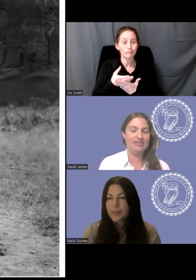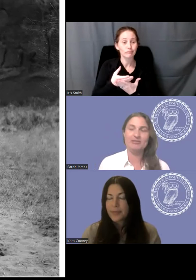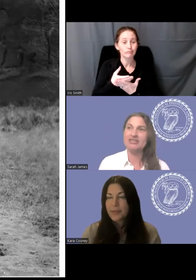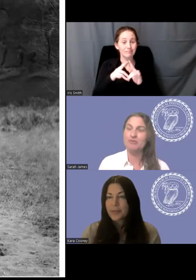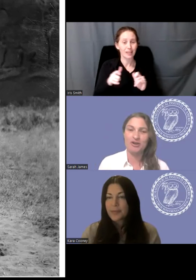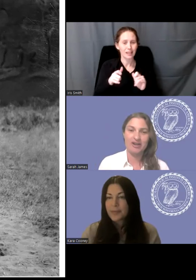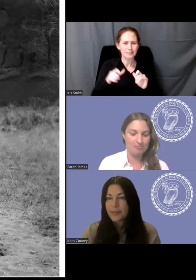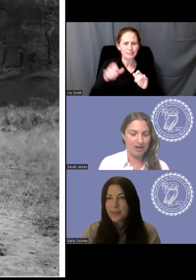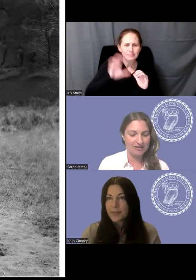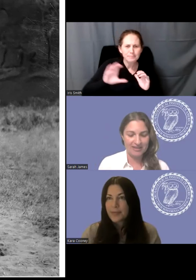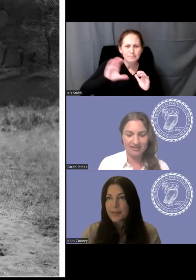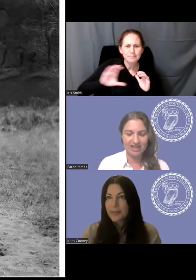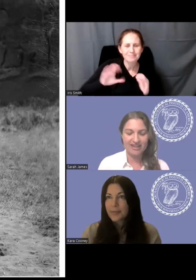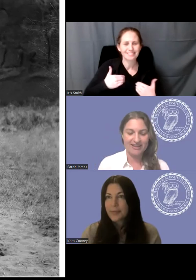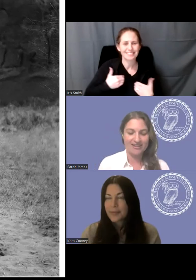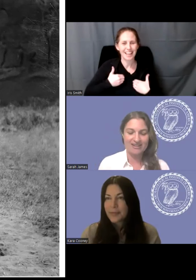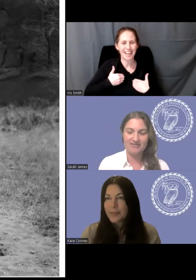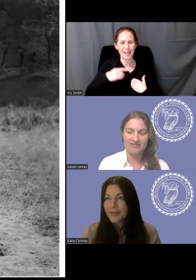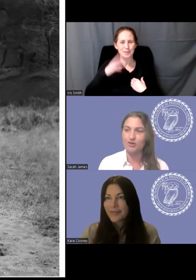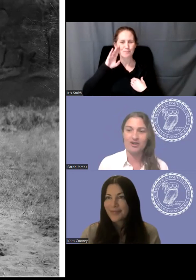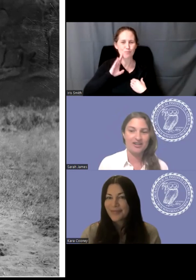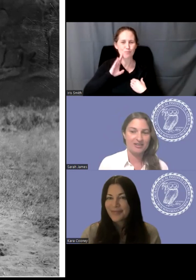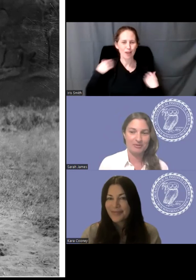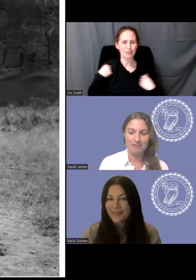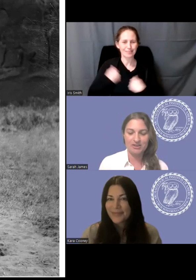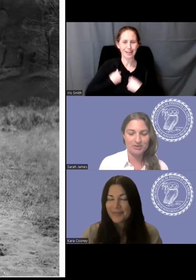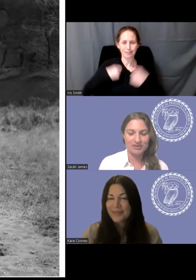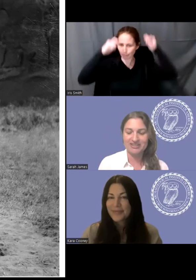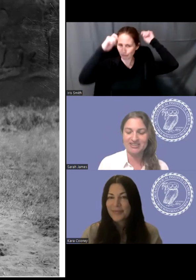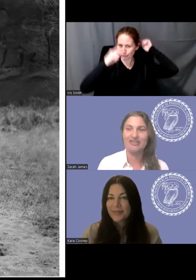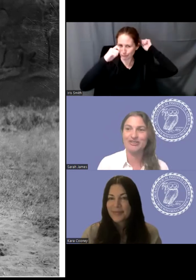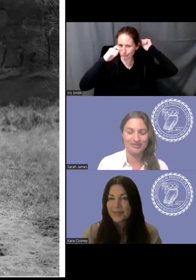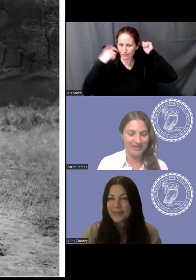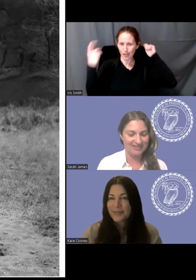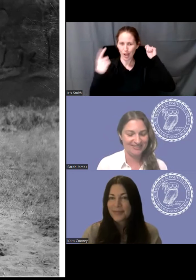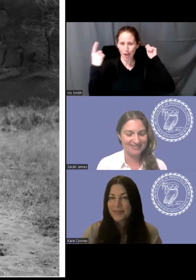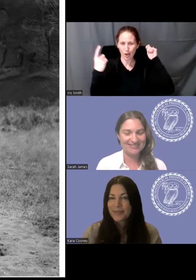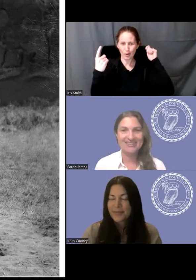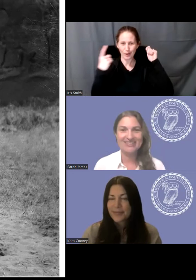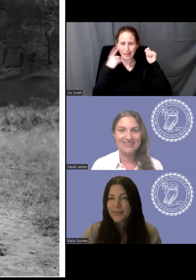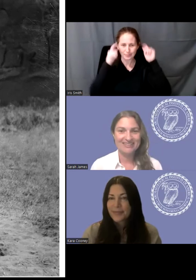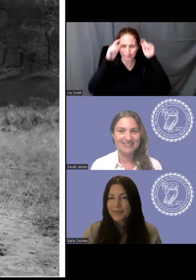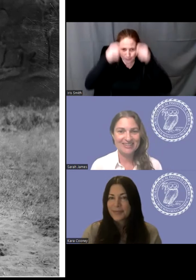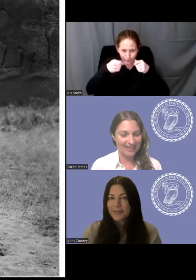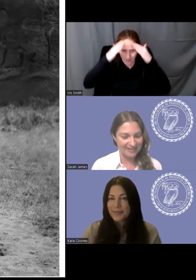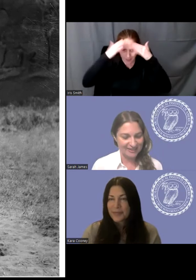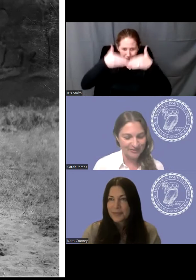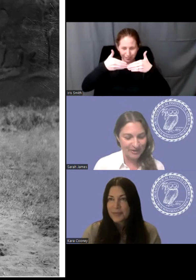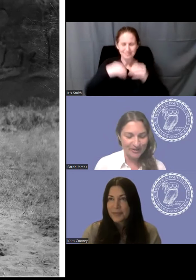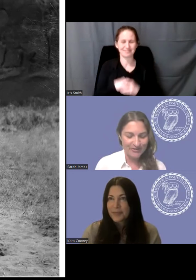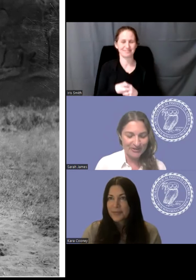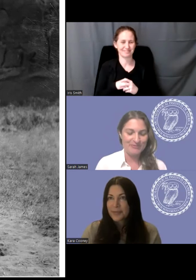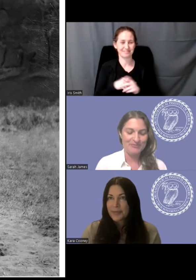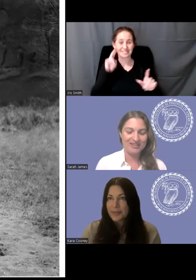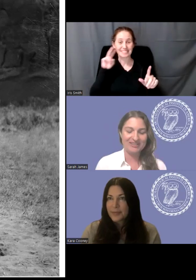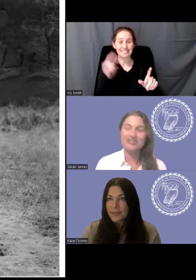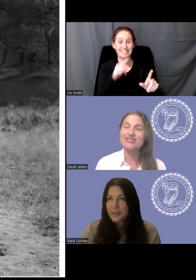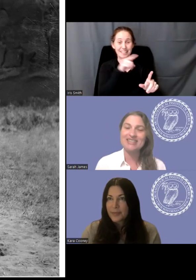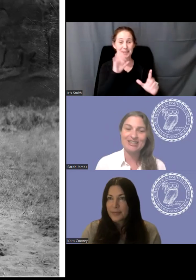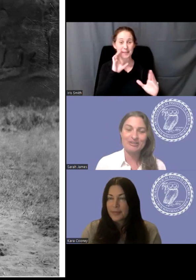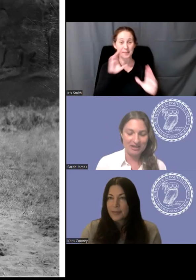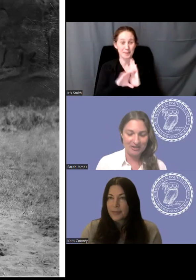Morris typically wore a brown leather jacket and a fedora that perpetually shadowed his face. Looking at this photo of him, one